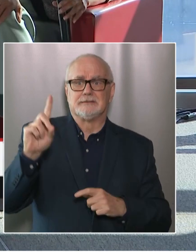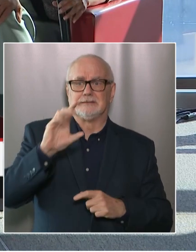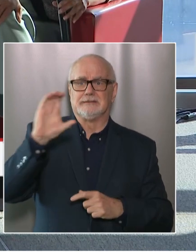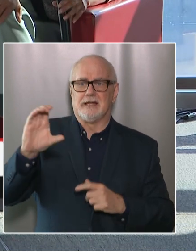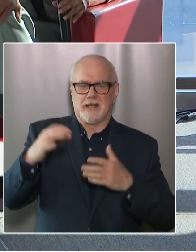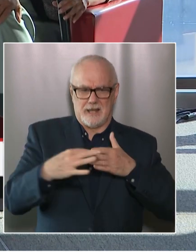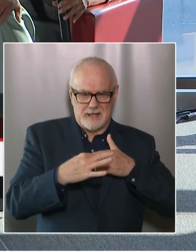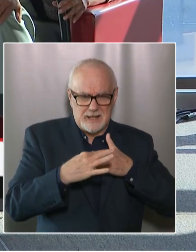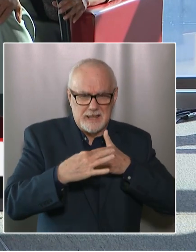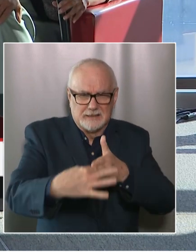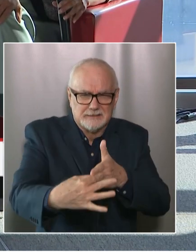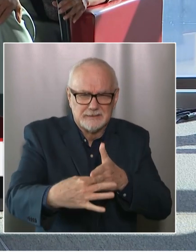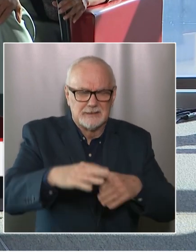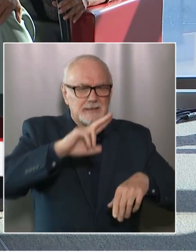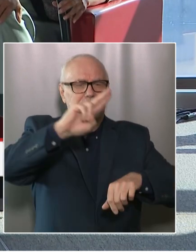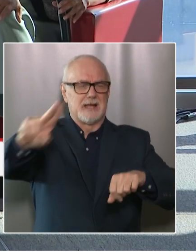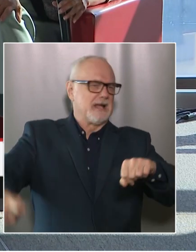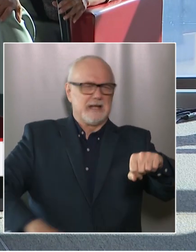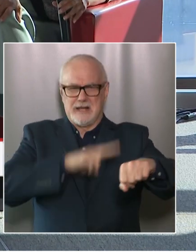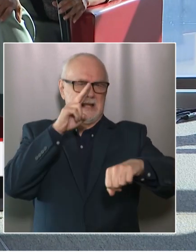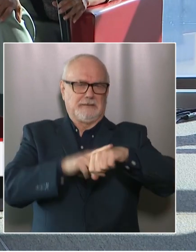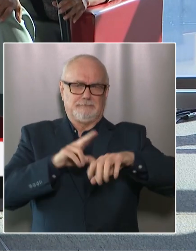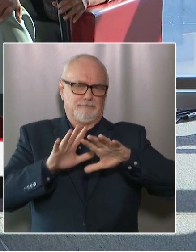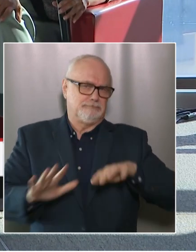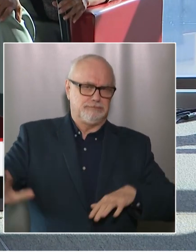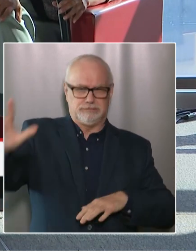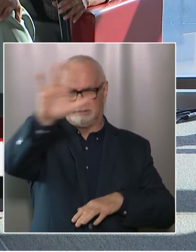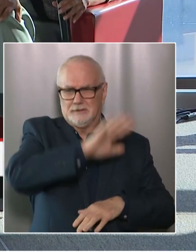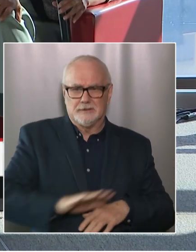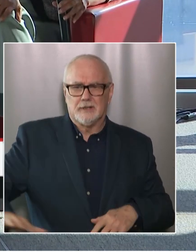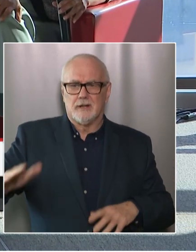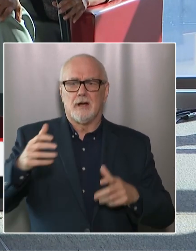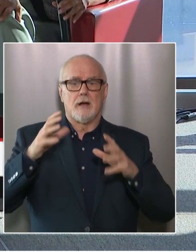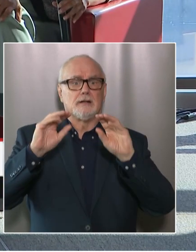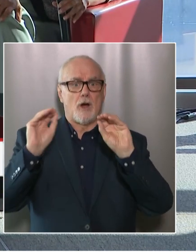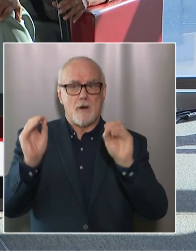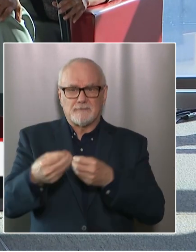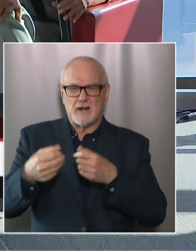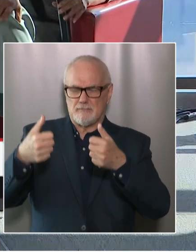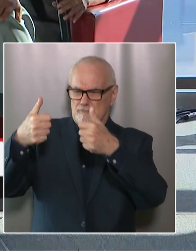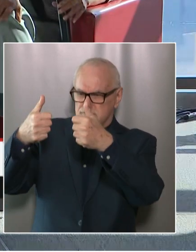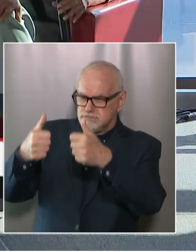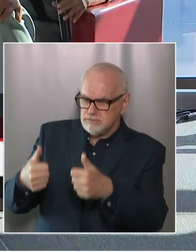conversions. And 10 years from now, when someone visits downtown,